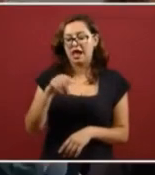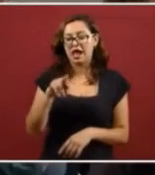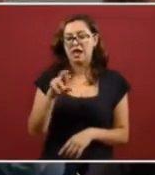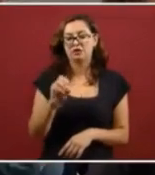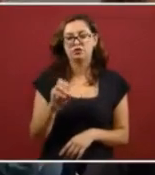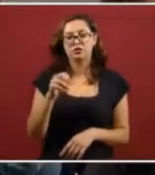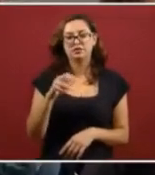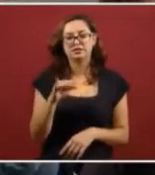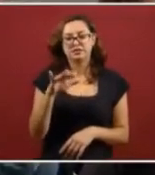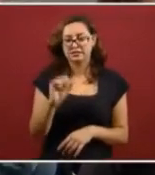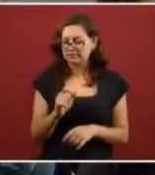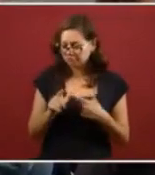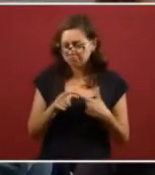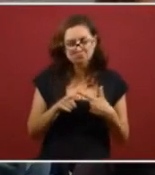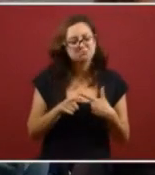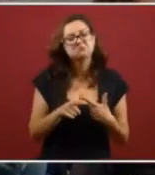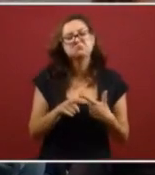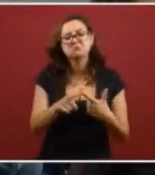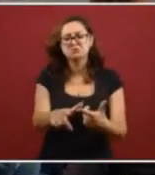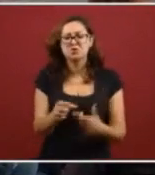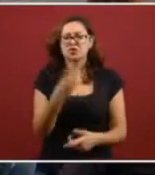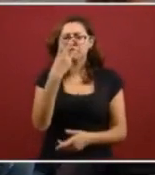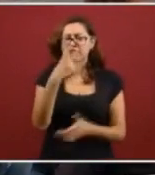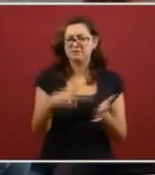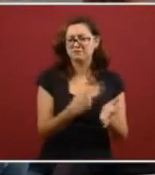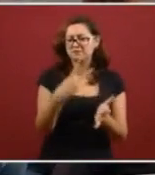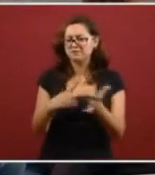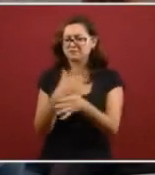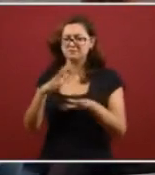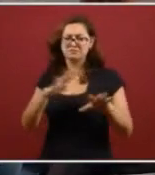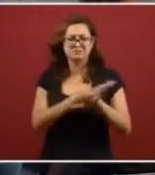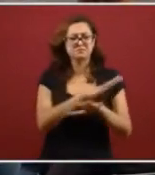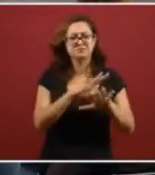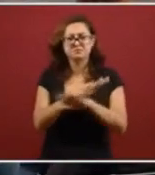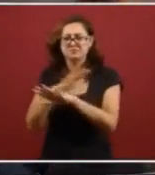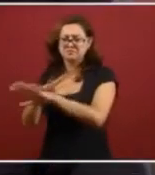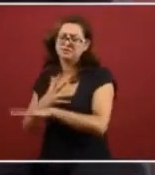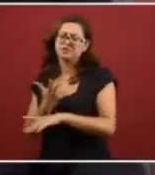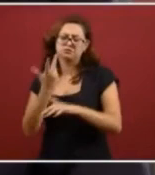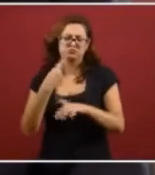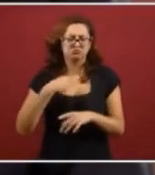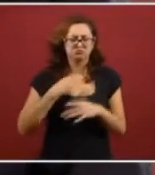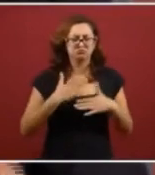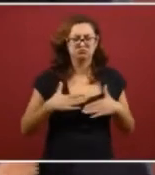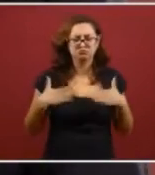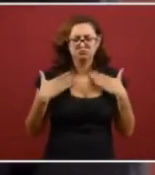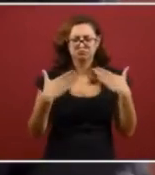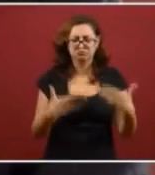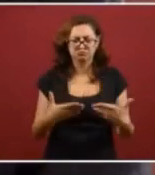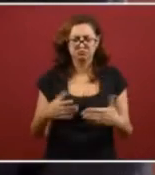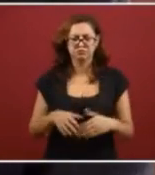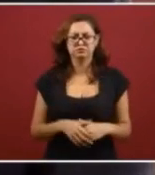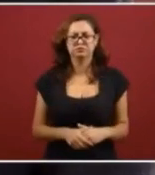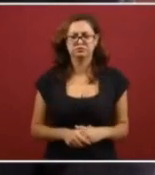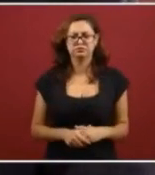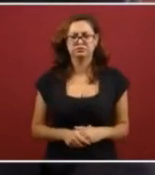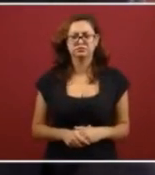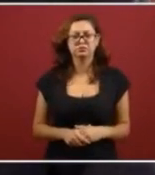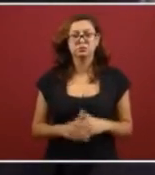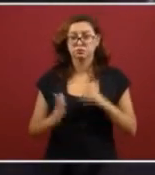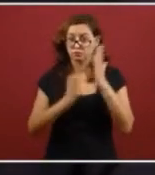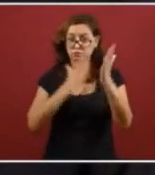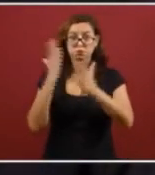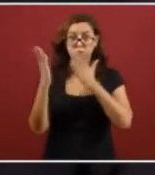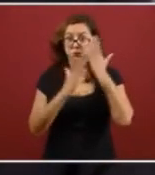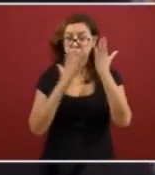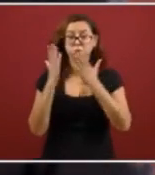as Secretary of Finance. Y es una gente que le tengo confianza. And he is a person that I have a lot of confidence in. Está bien formado.